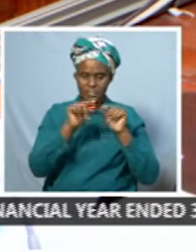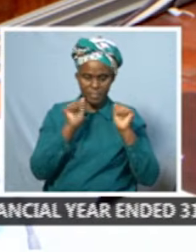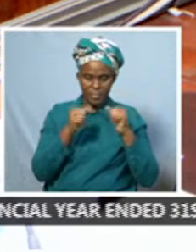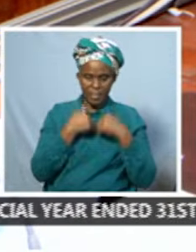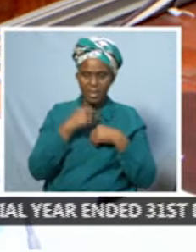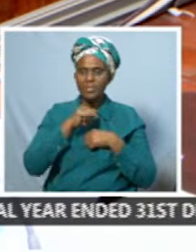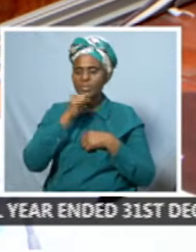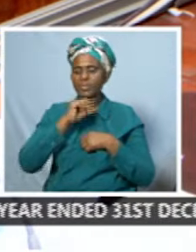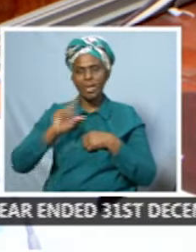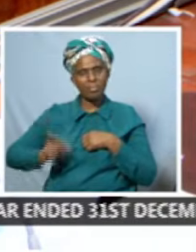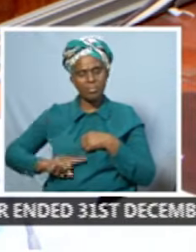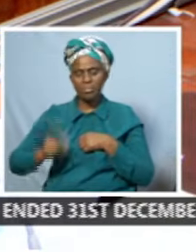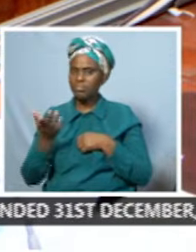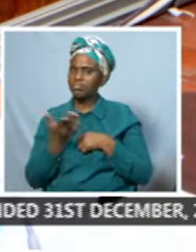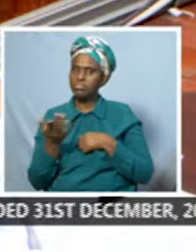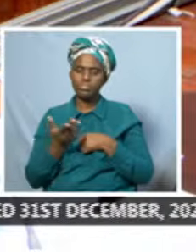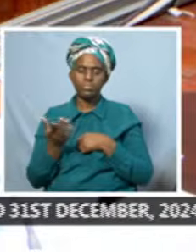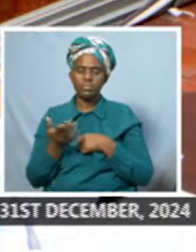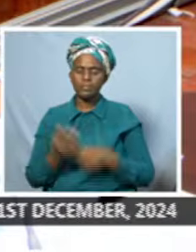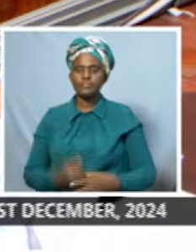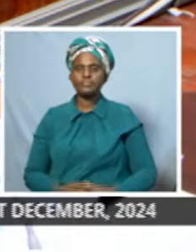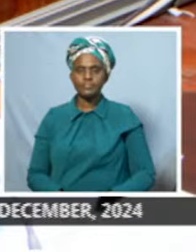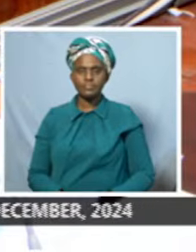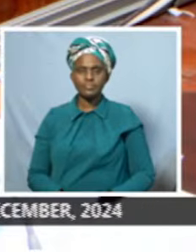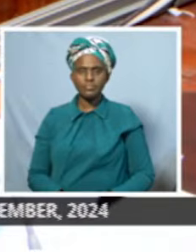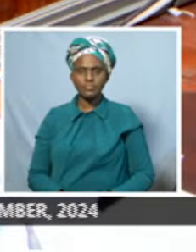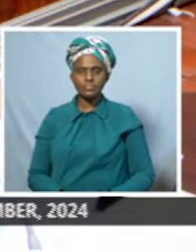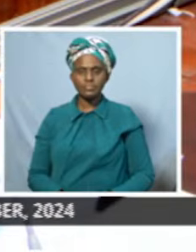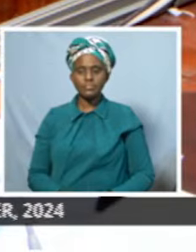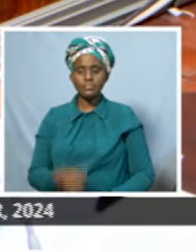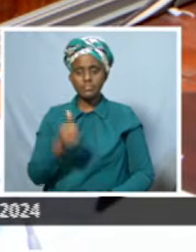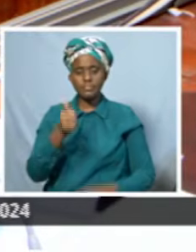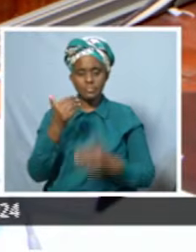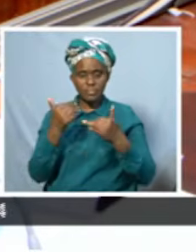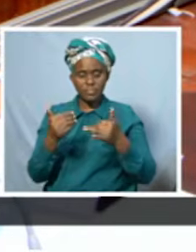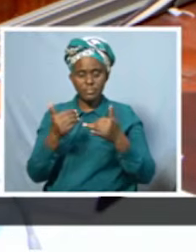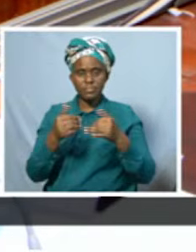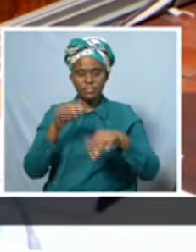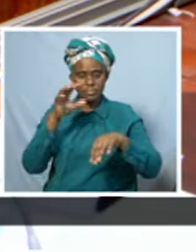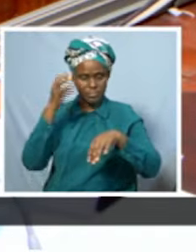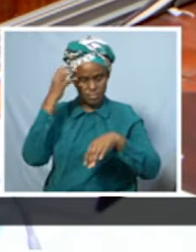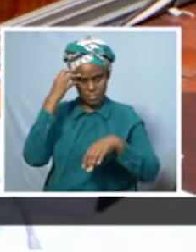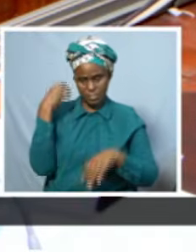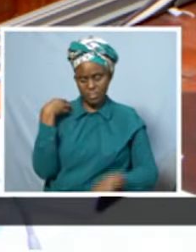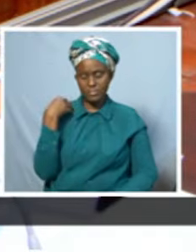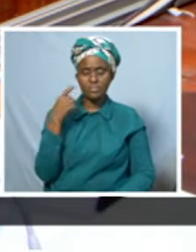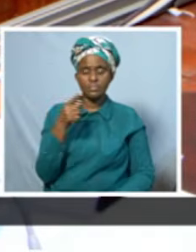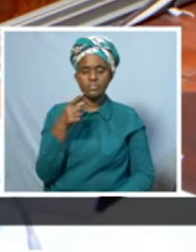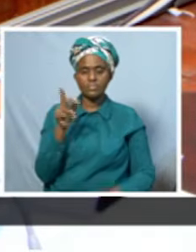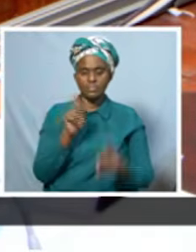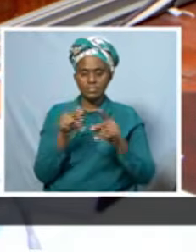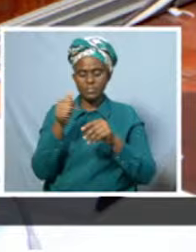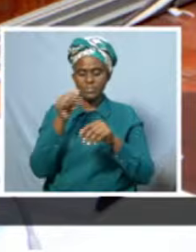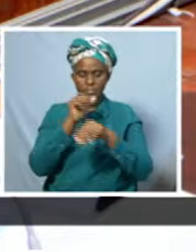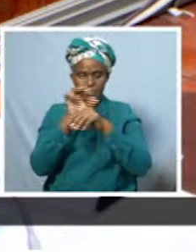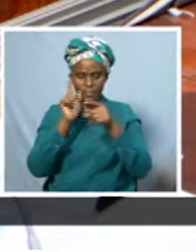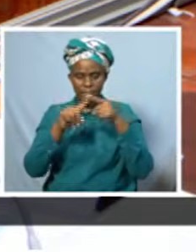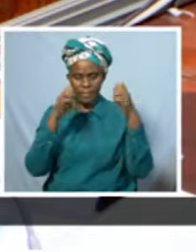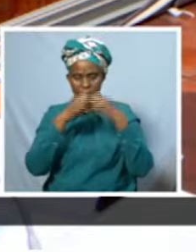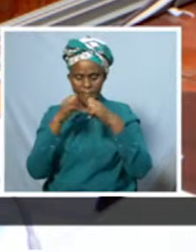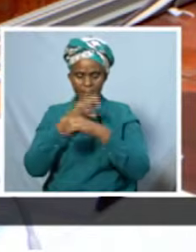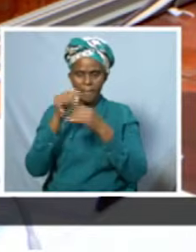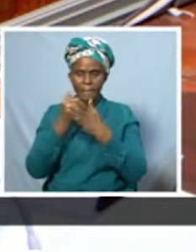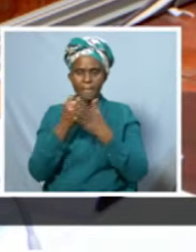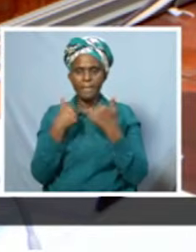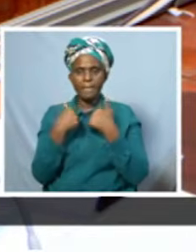not satisfied us. So you are doing it at the office. The people you send to the bank, all of